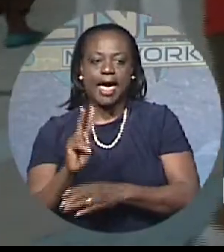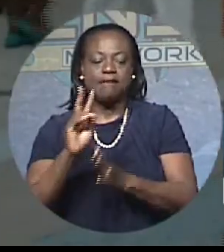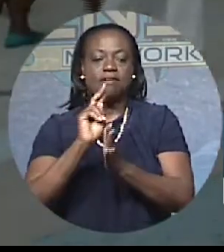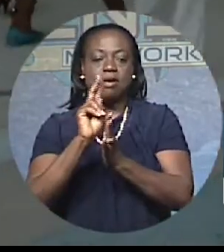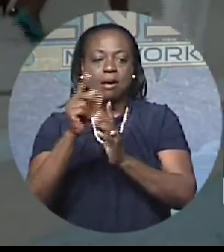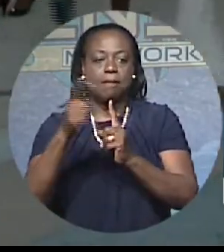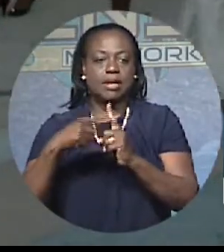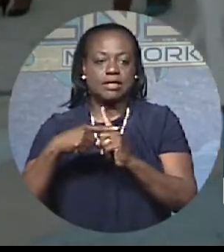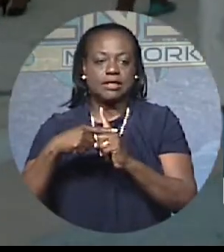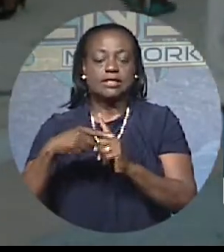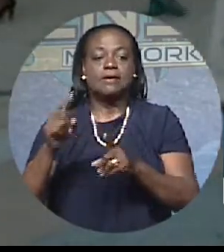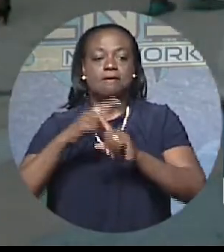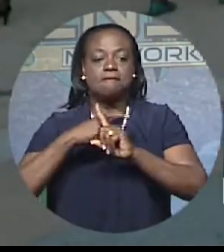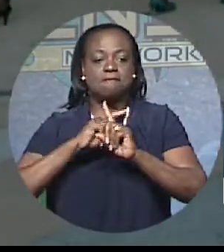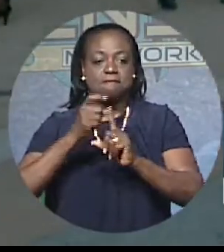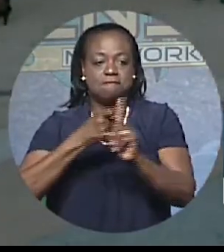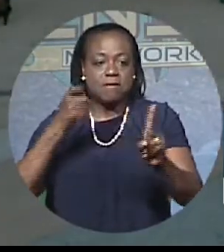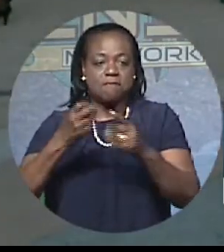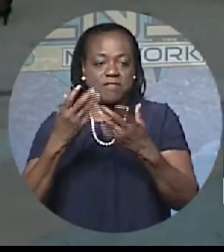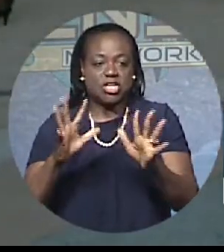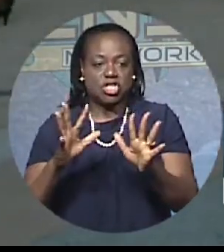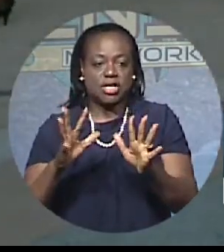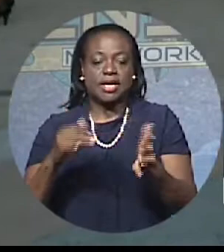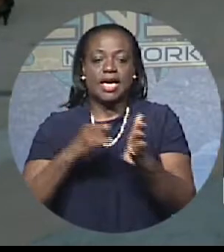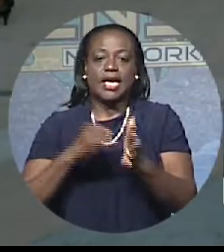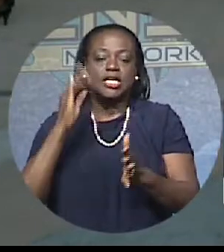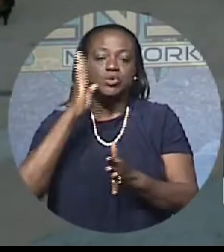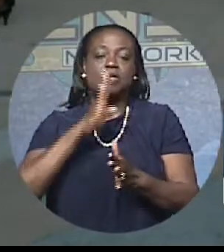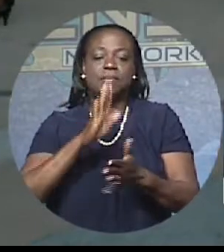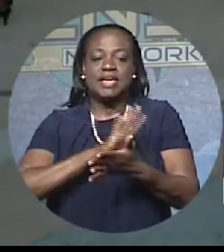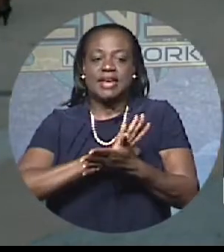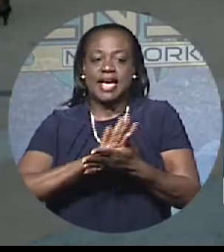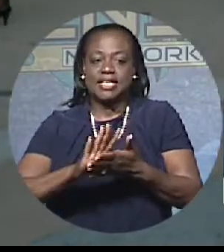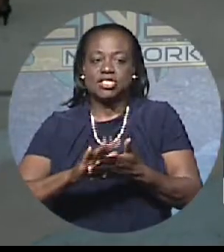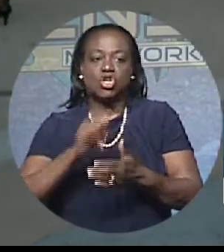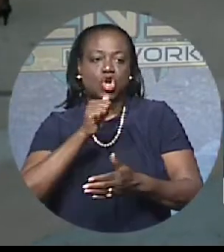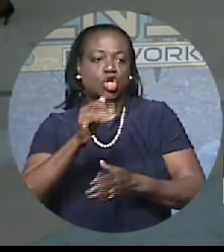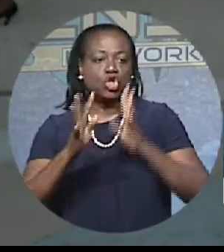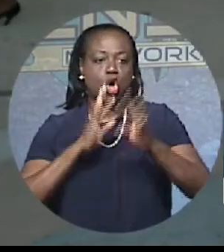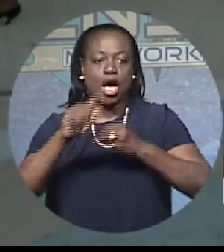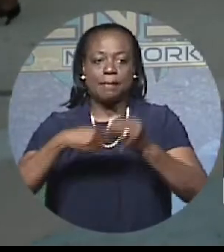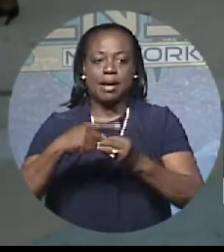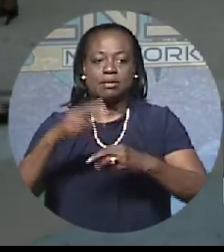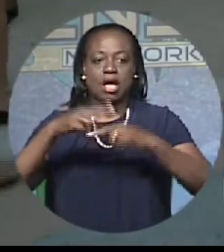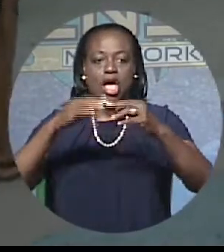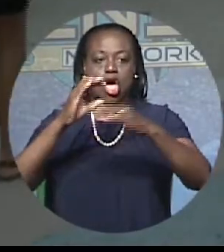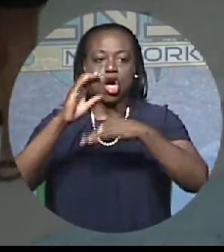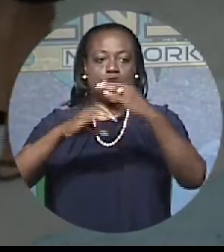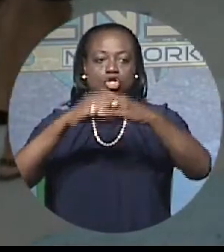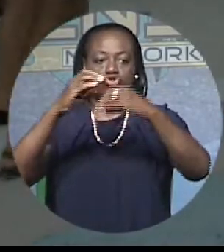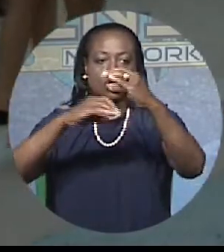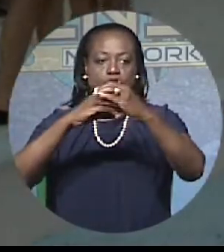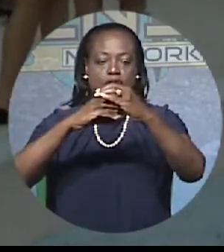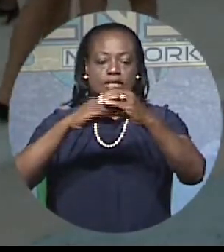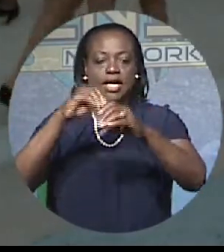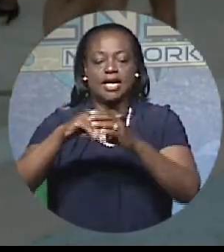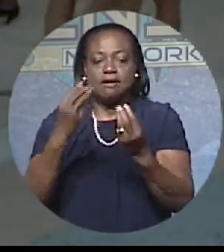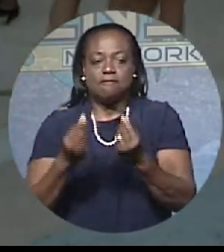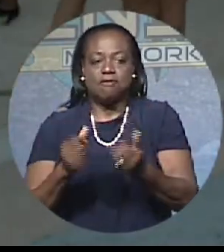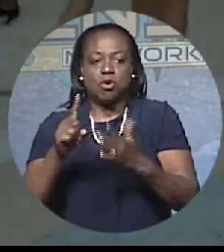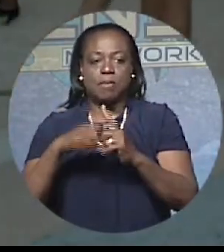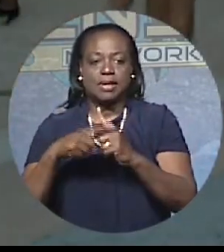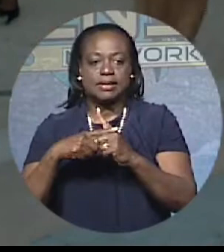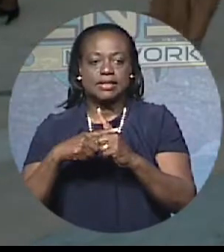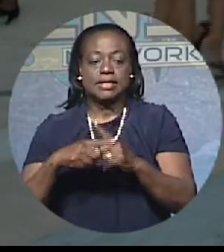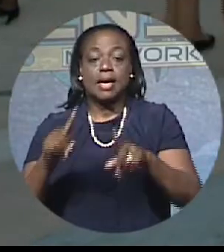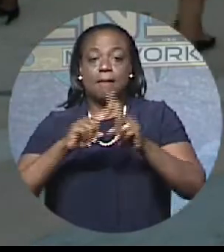from completion. So it'll be nice to not have to talk about construction in a few months, but I'll tell you